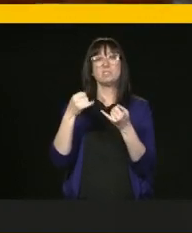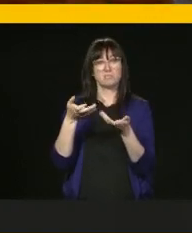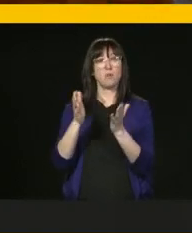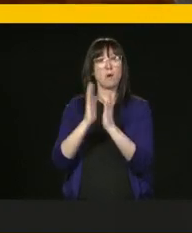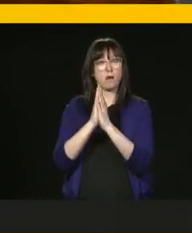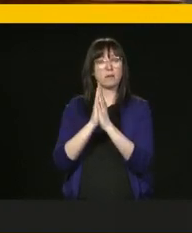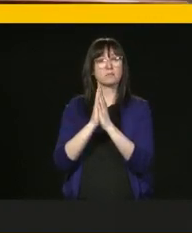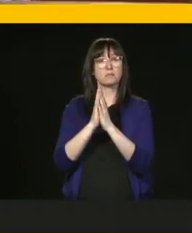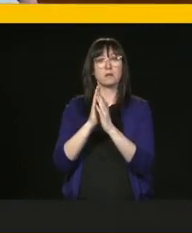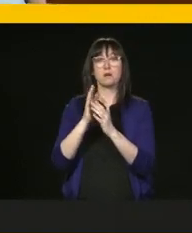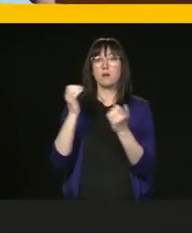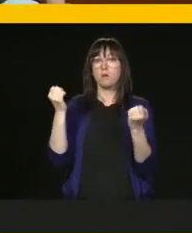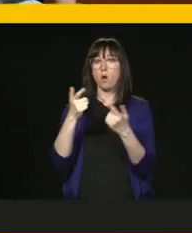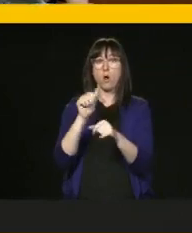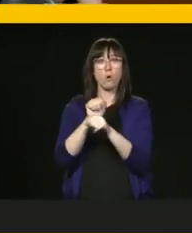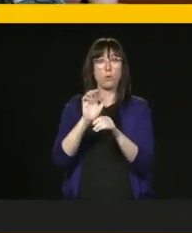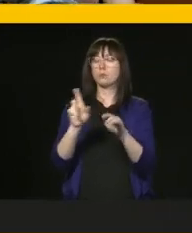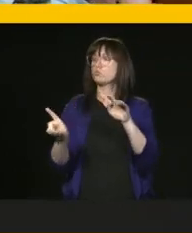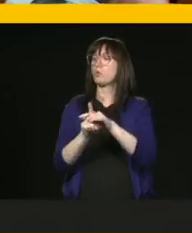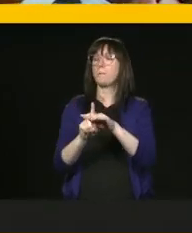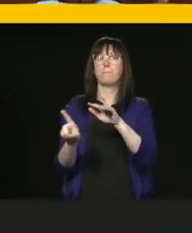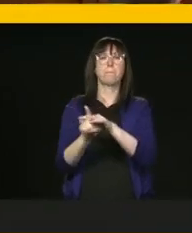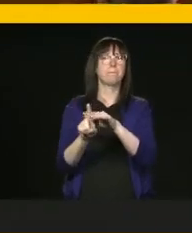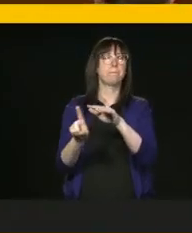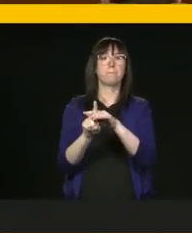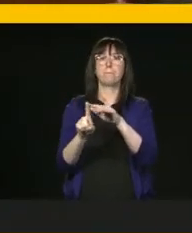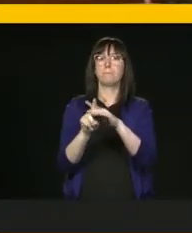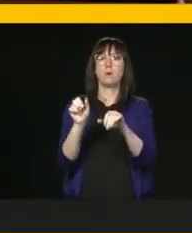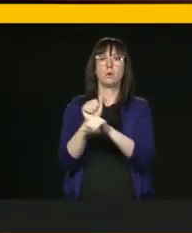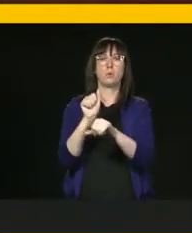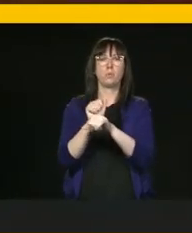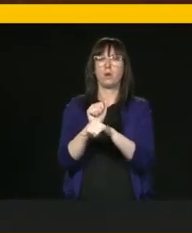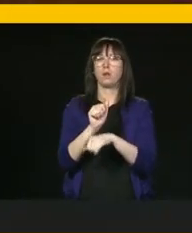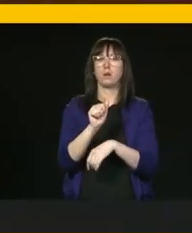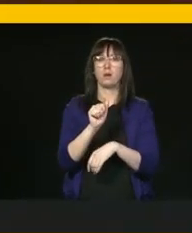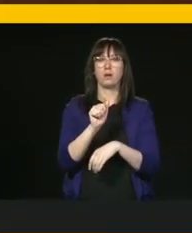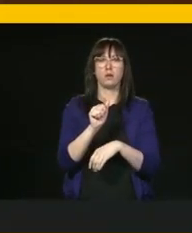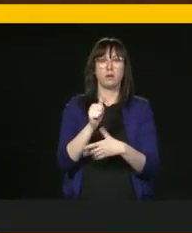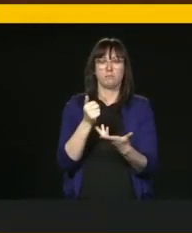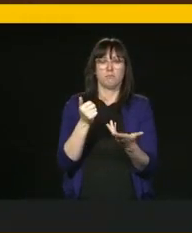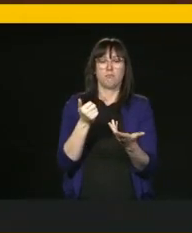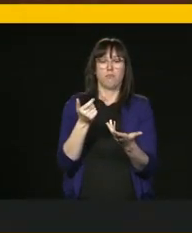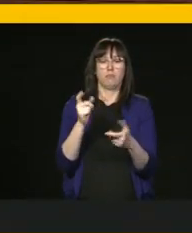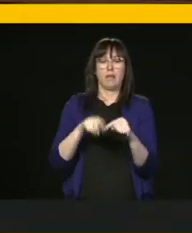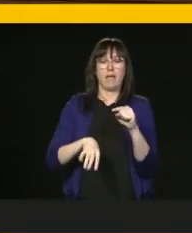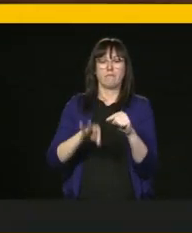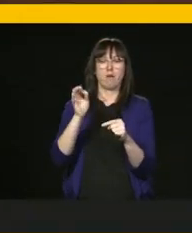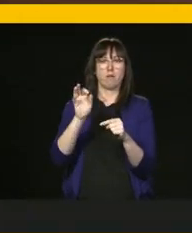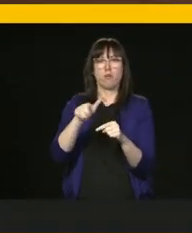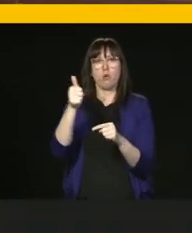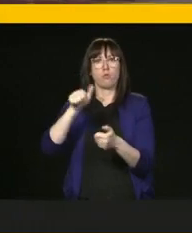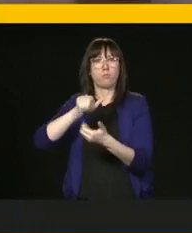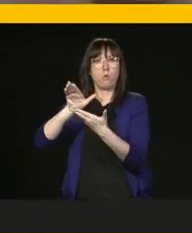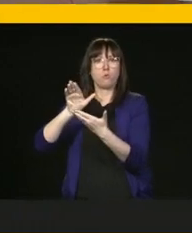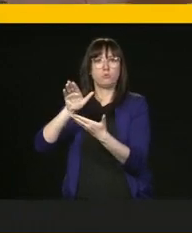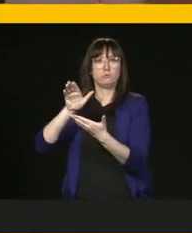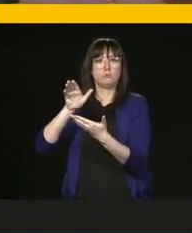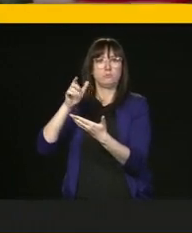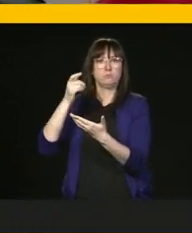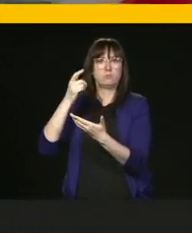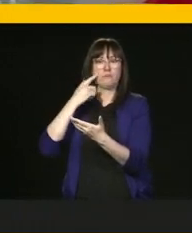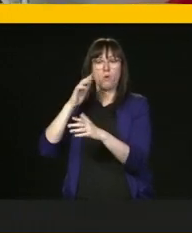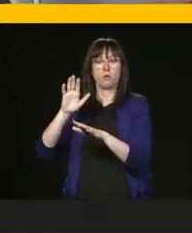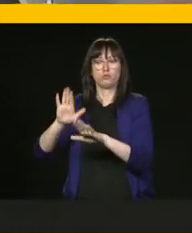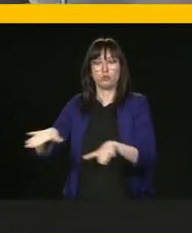for work unless they can't find a solution for, taking care for their kids. Is that the right message to